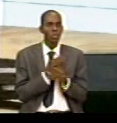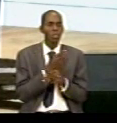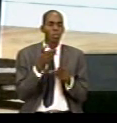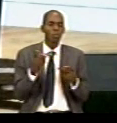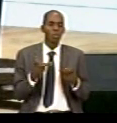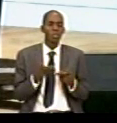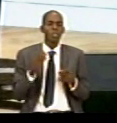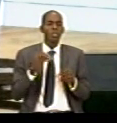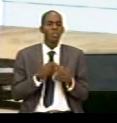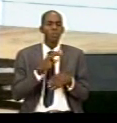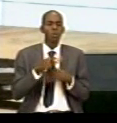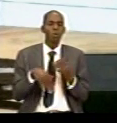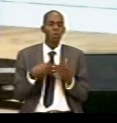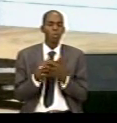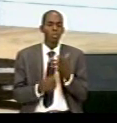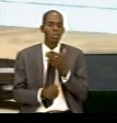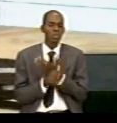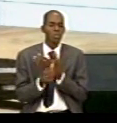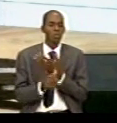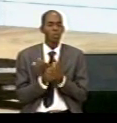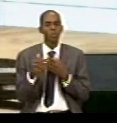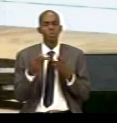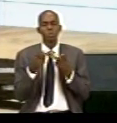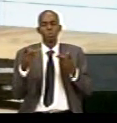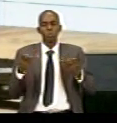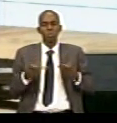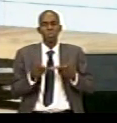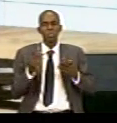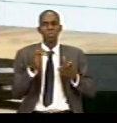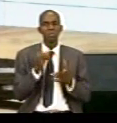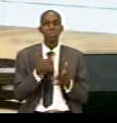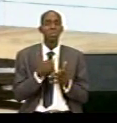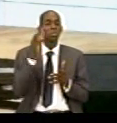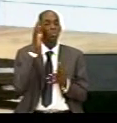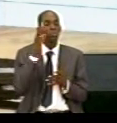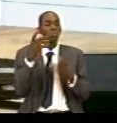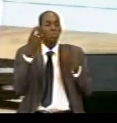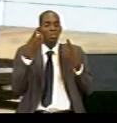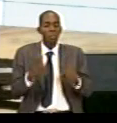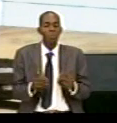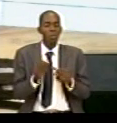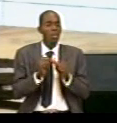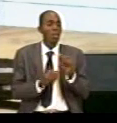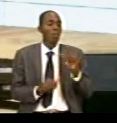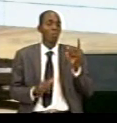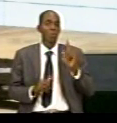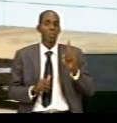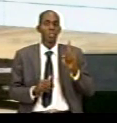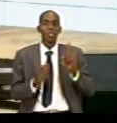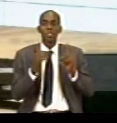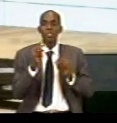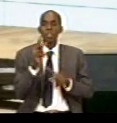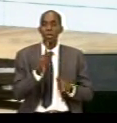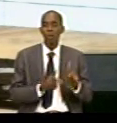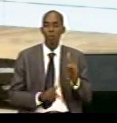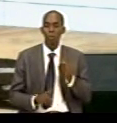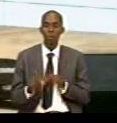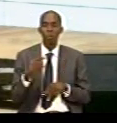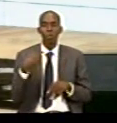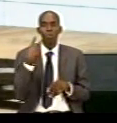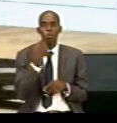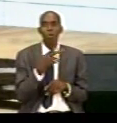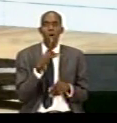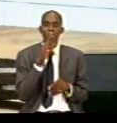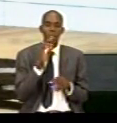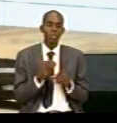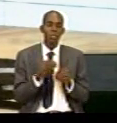major cities that are well known. It will take place everywhere. The people who are in the